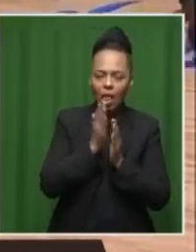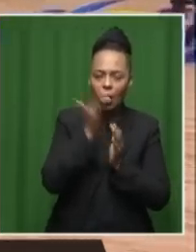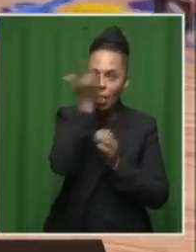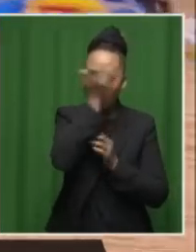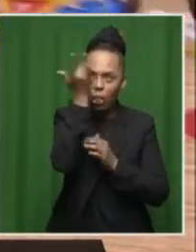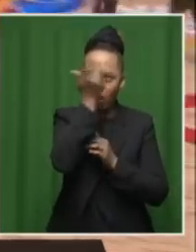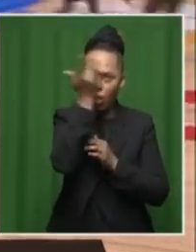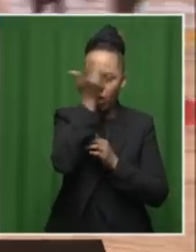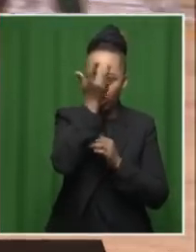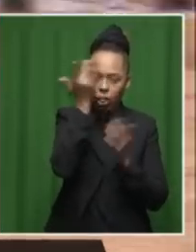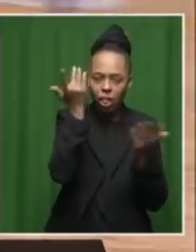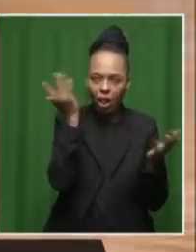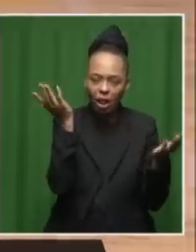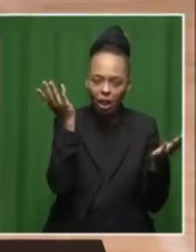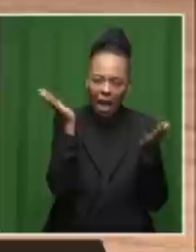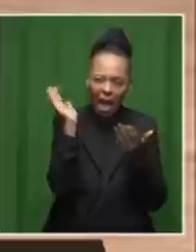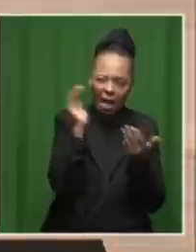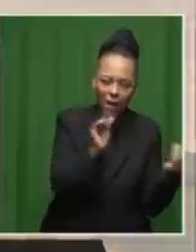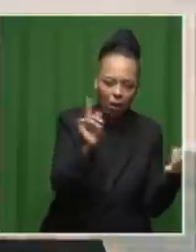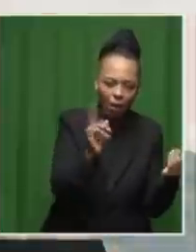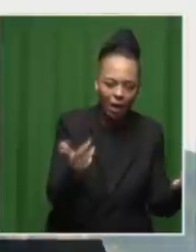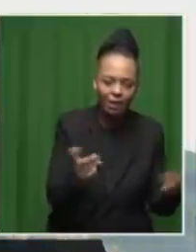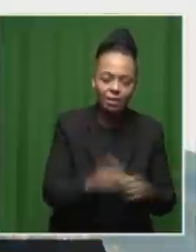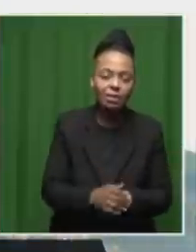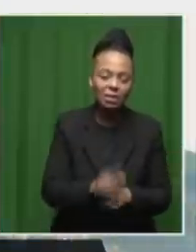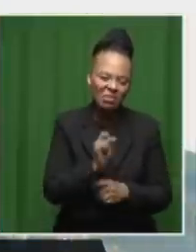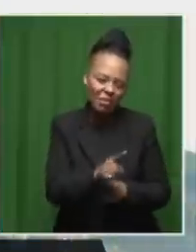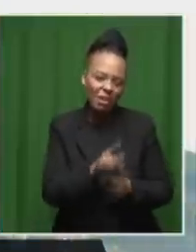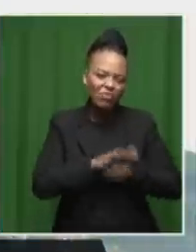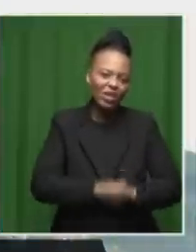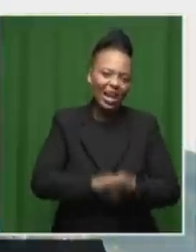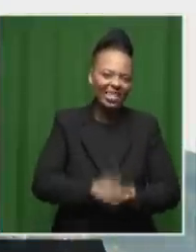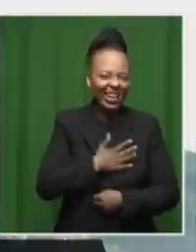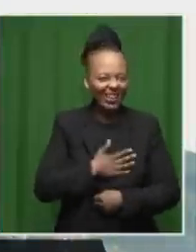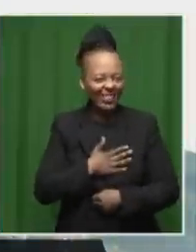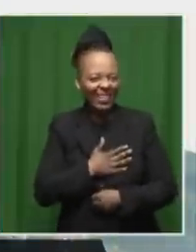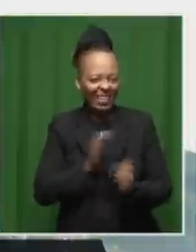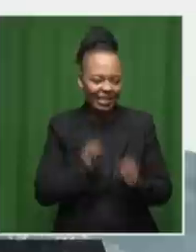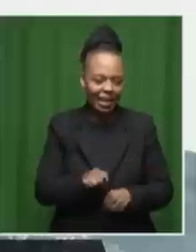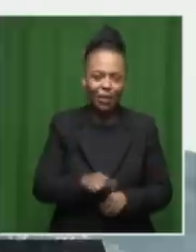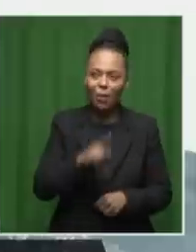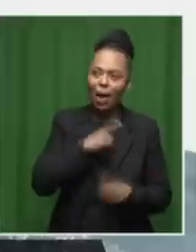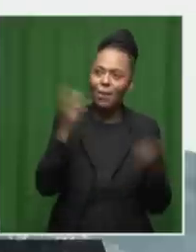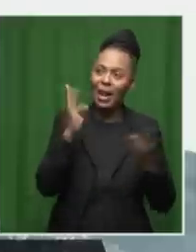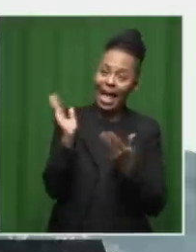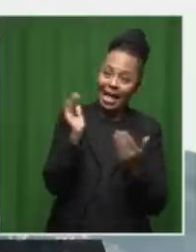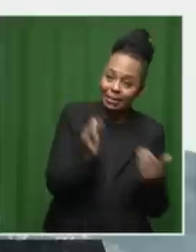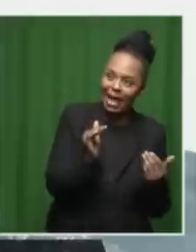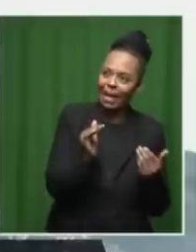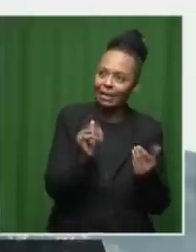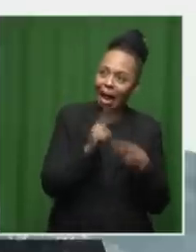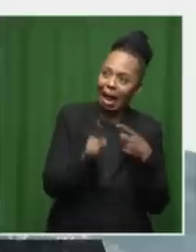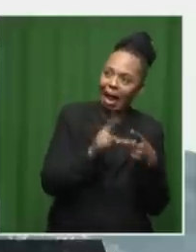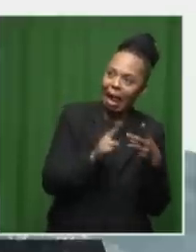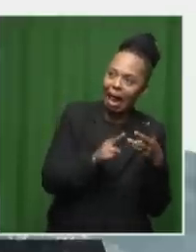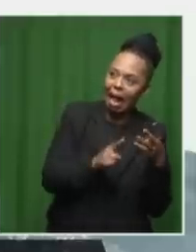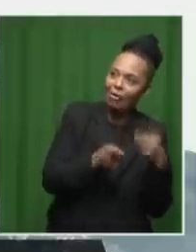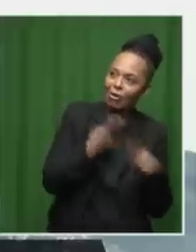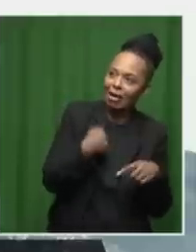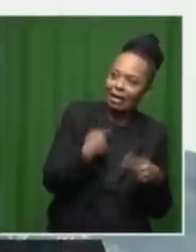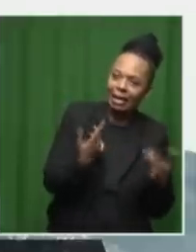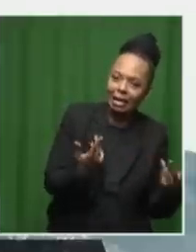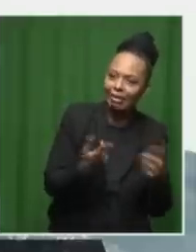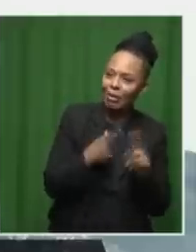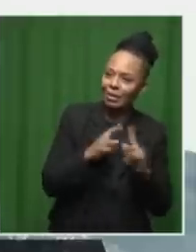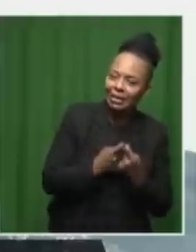And yeah, I think the pressure built a little bit. And yeah, like you said, the expectation of everybody around you creeped in a